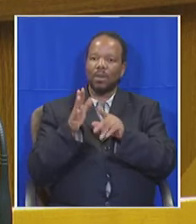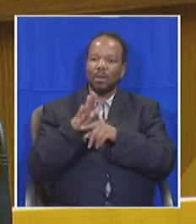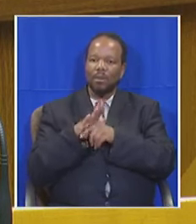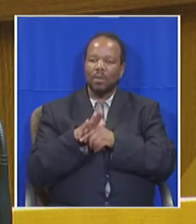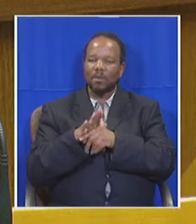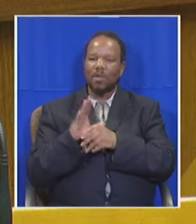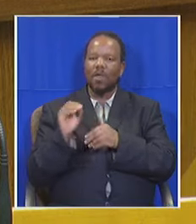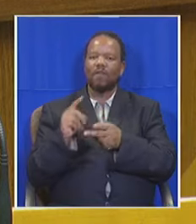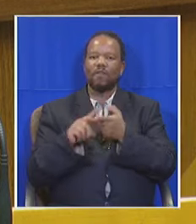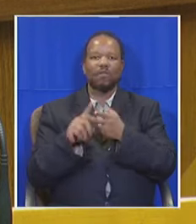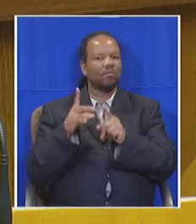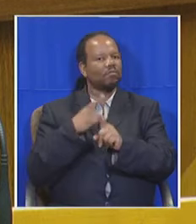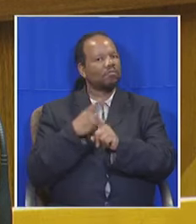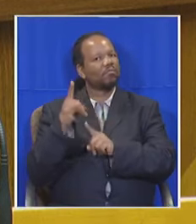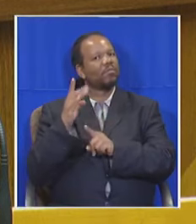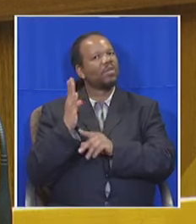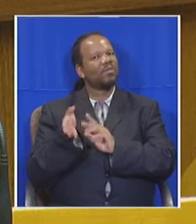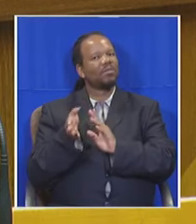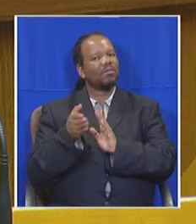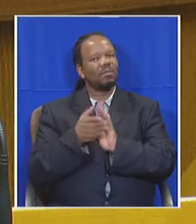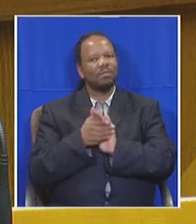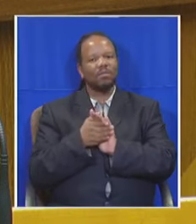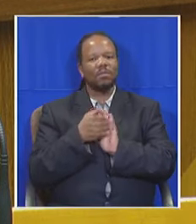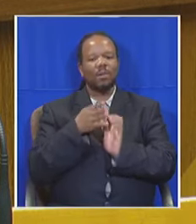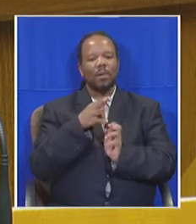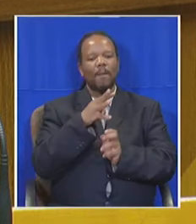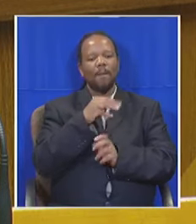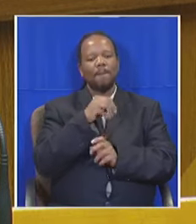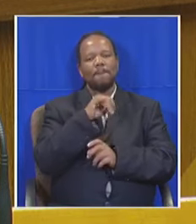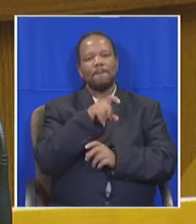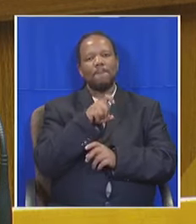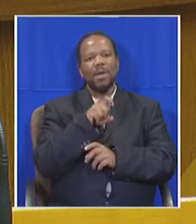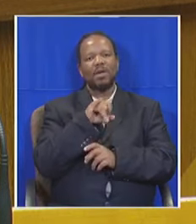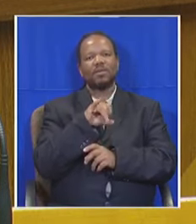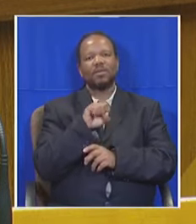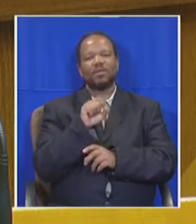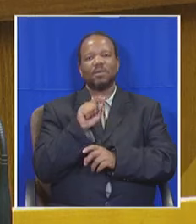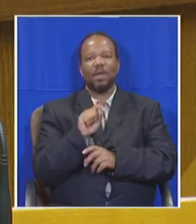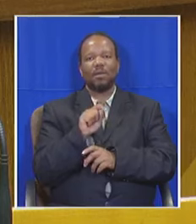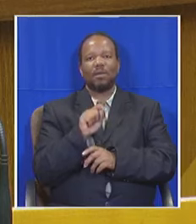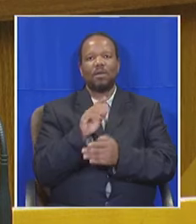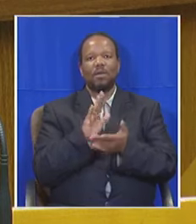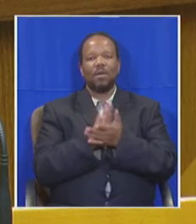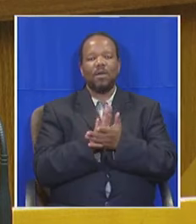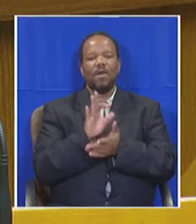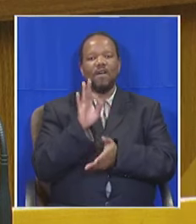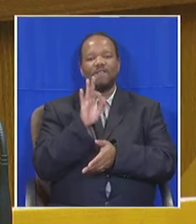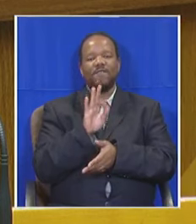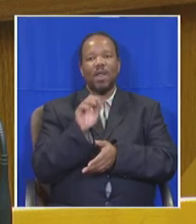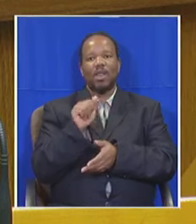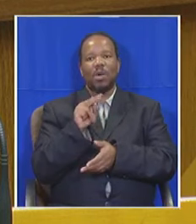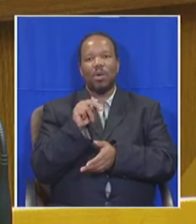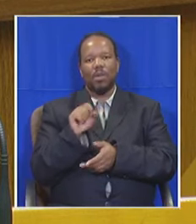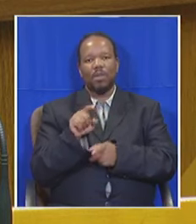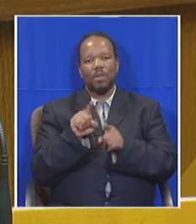own struggle. As a Marxist-Leninist Fanonian movement, we draw our aspirations